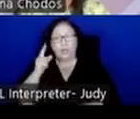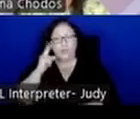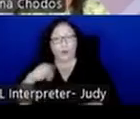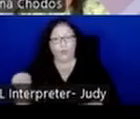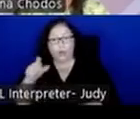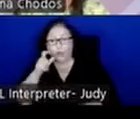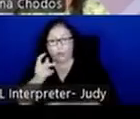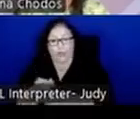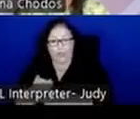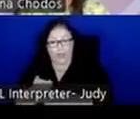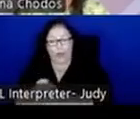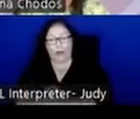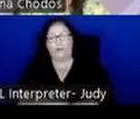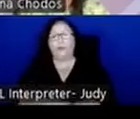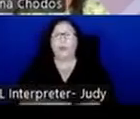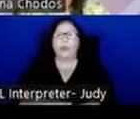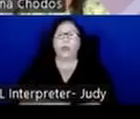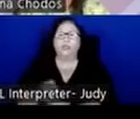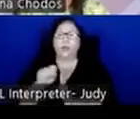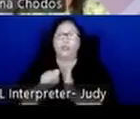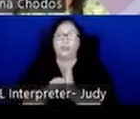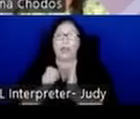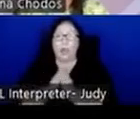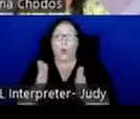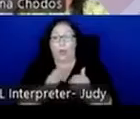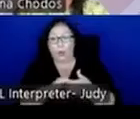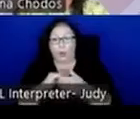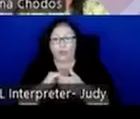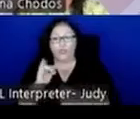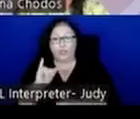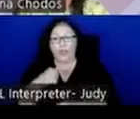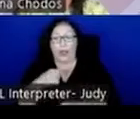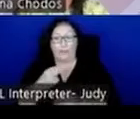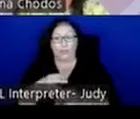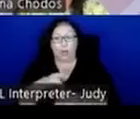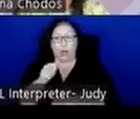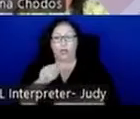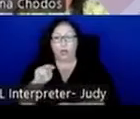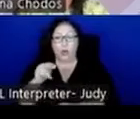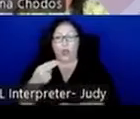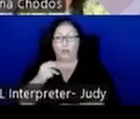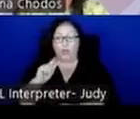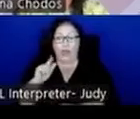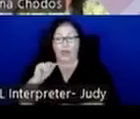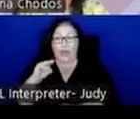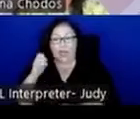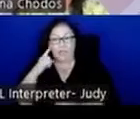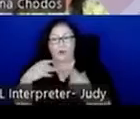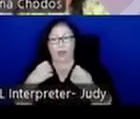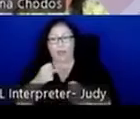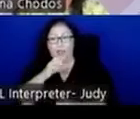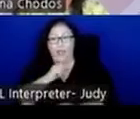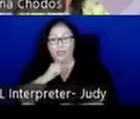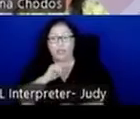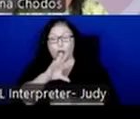the statewide coalition that I mentioned earlier, the New Hampshire Alliance for Healthy Aging, includes supporting family